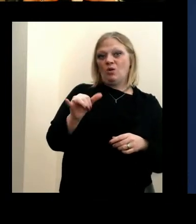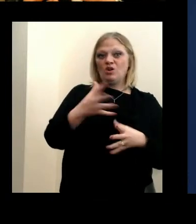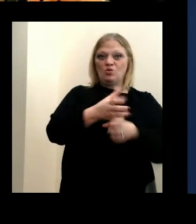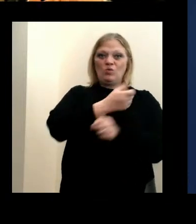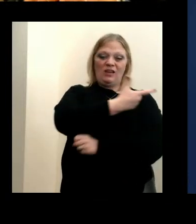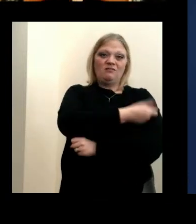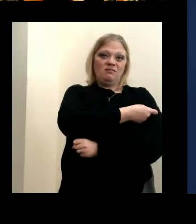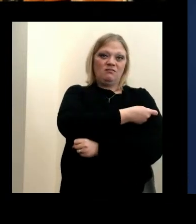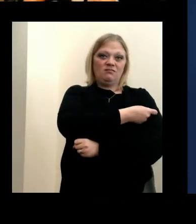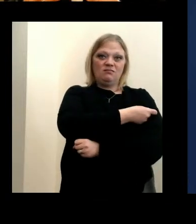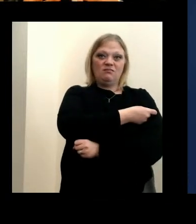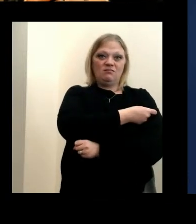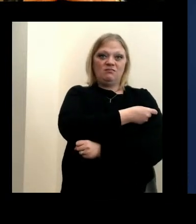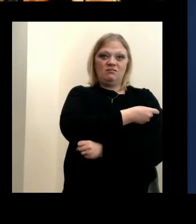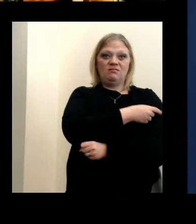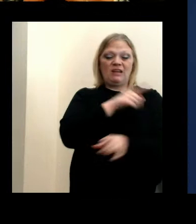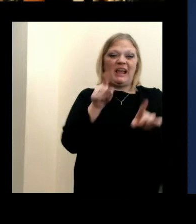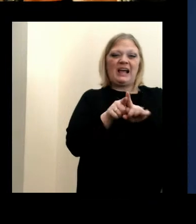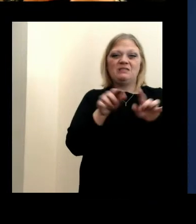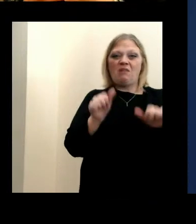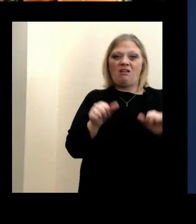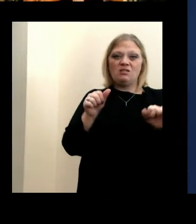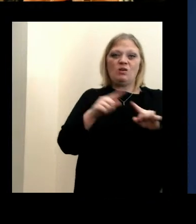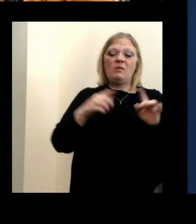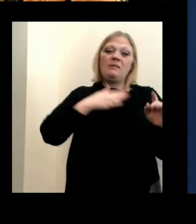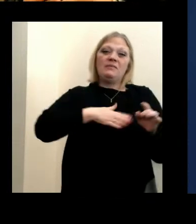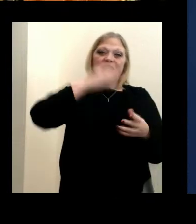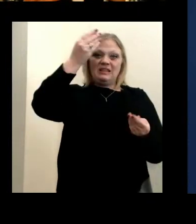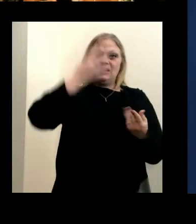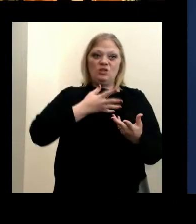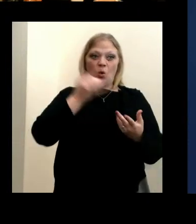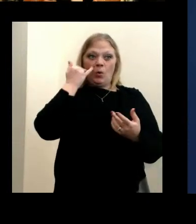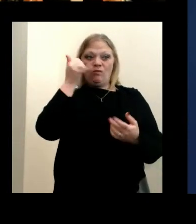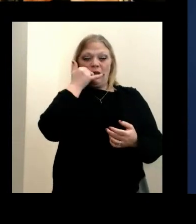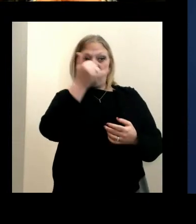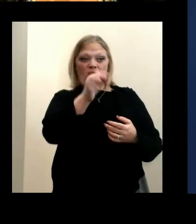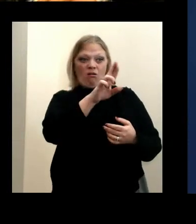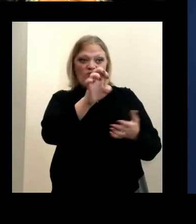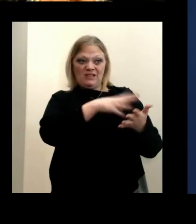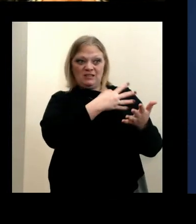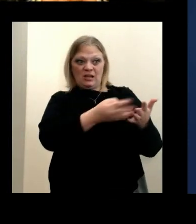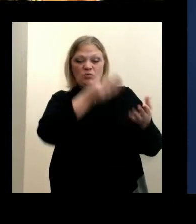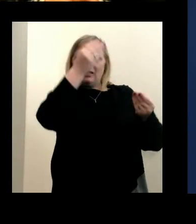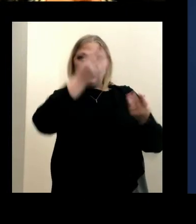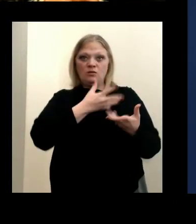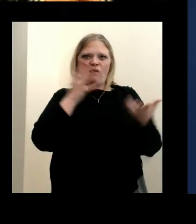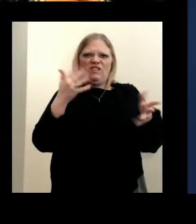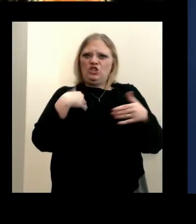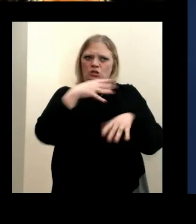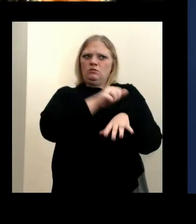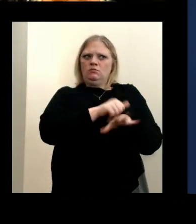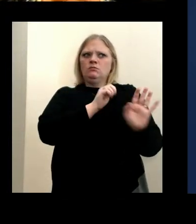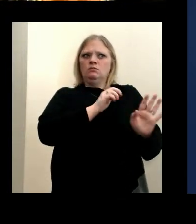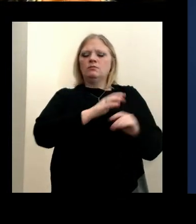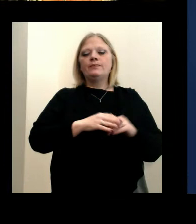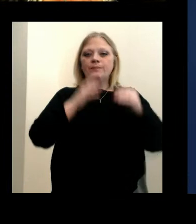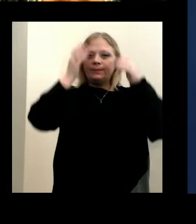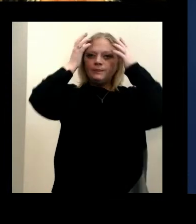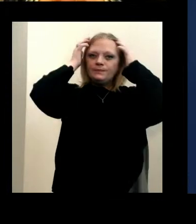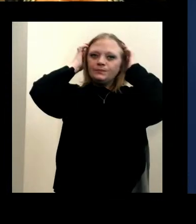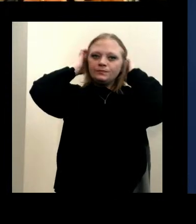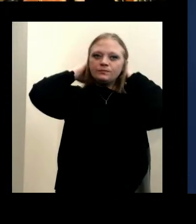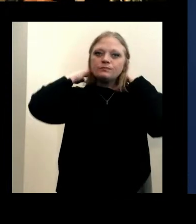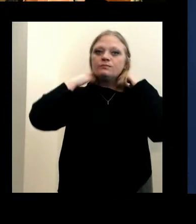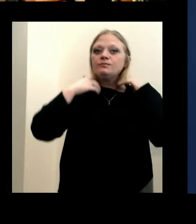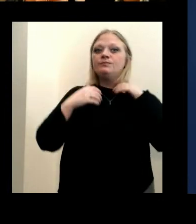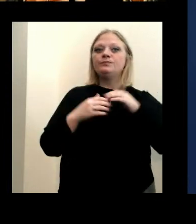vaccinated as possible, but please let us know when we call you to reschedule that you already have an appointment. And then we